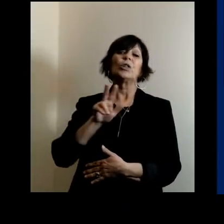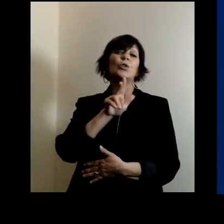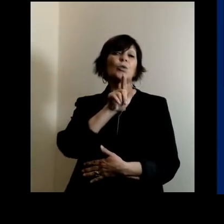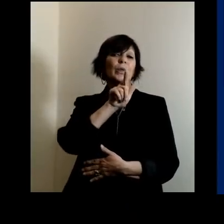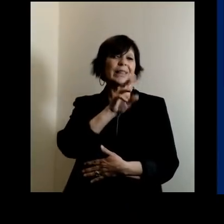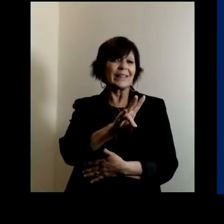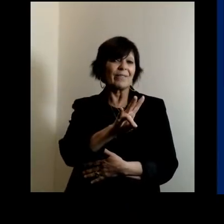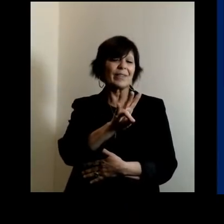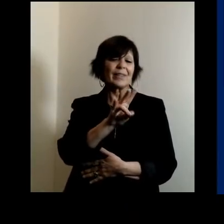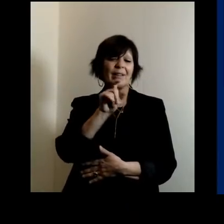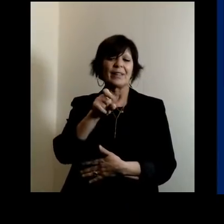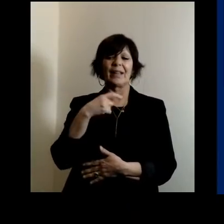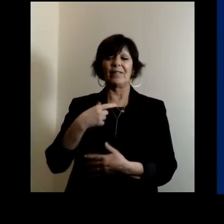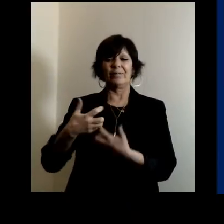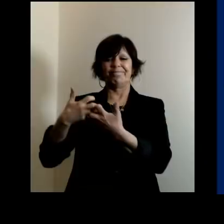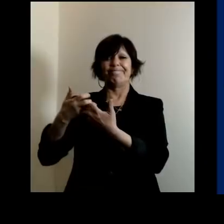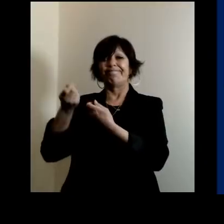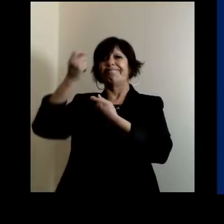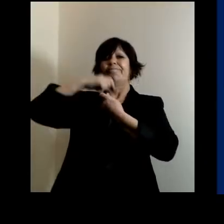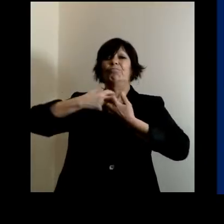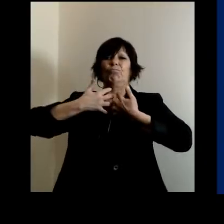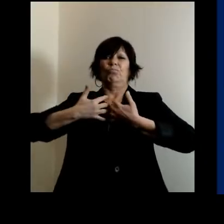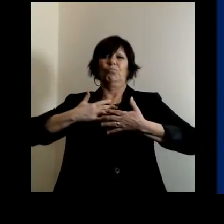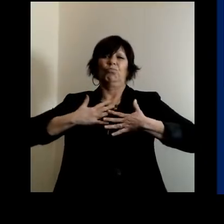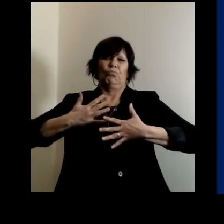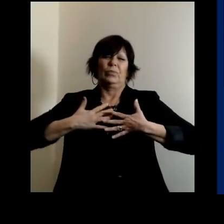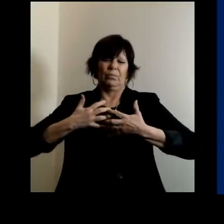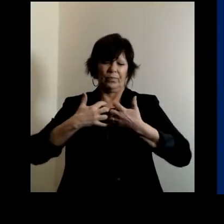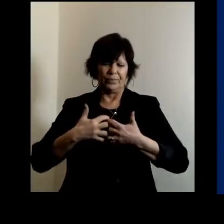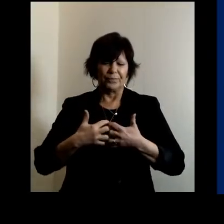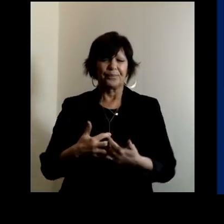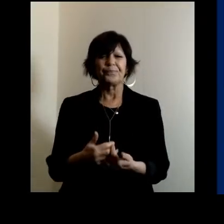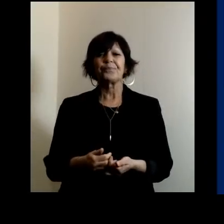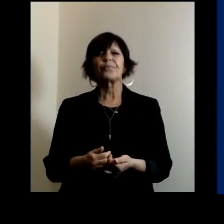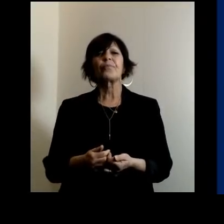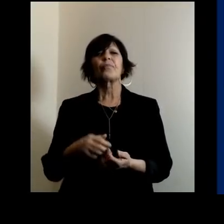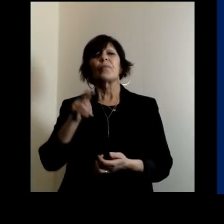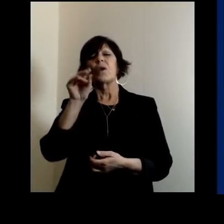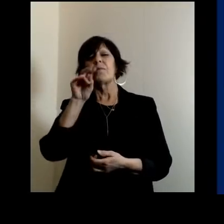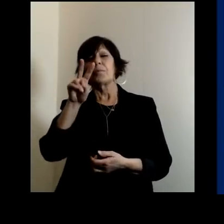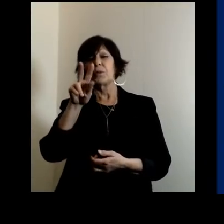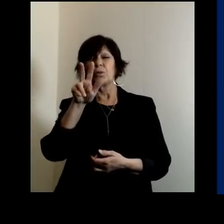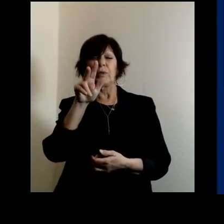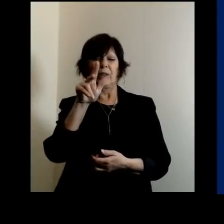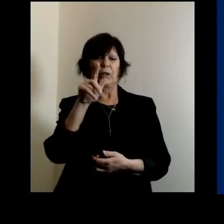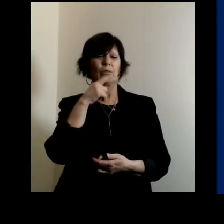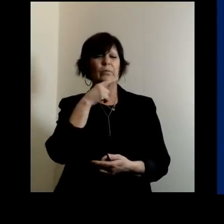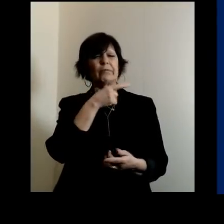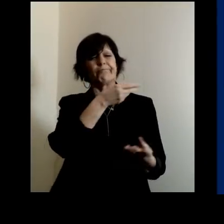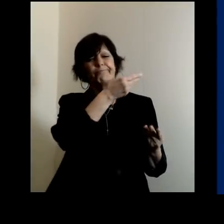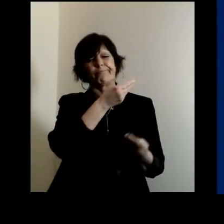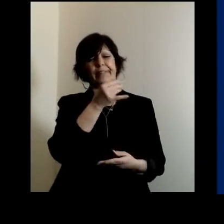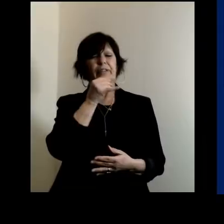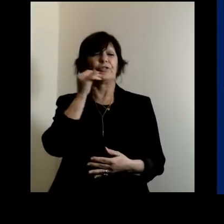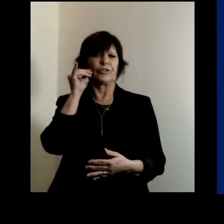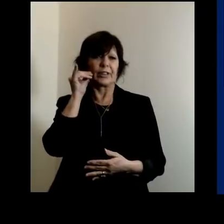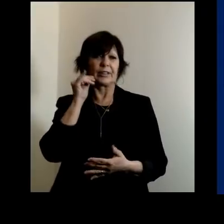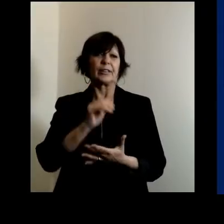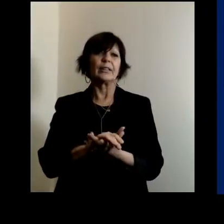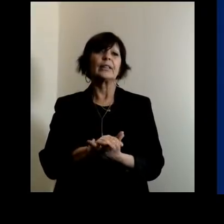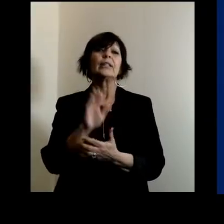airway assist. The case report for November 23rd, which of course came out yesterday, the 24th,